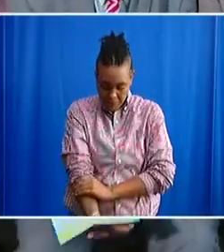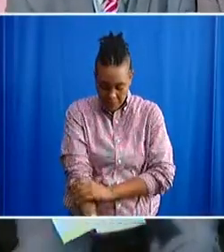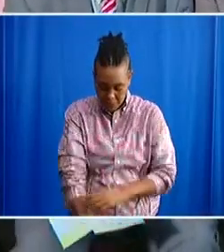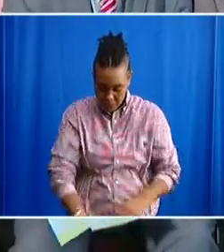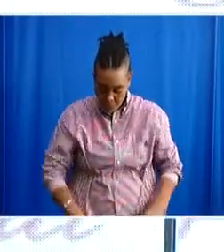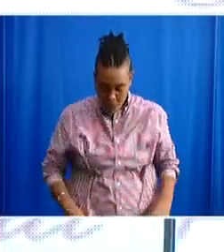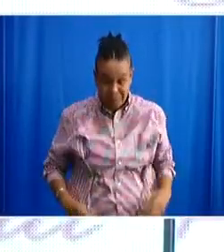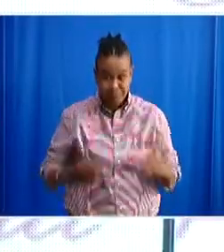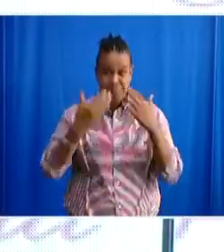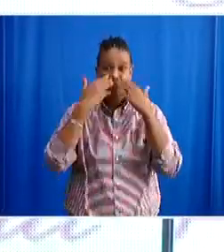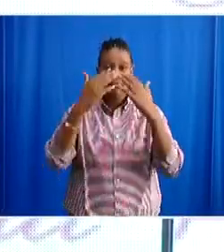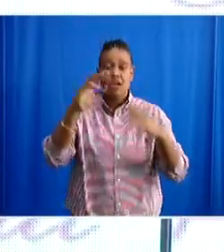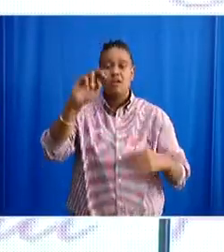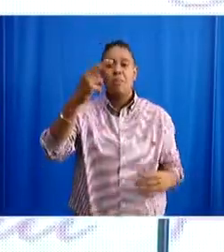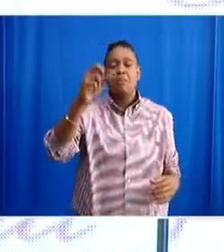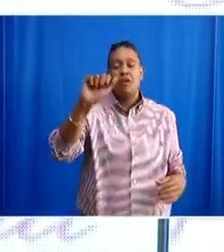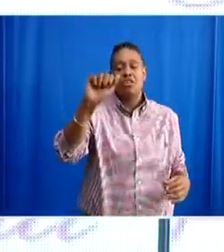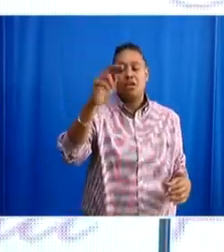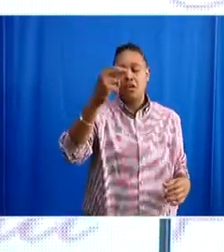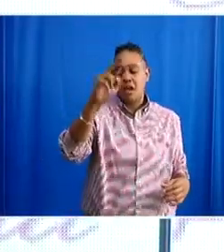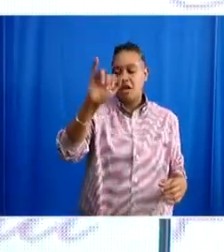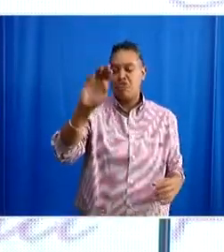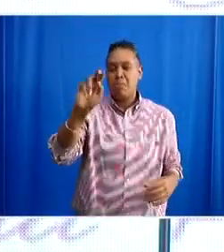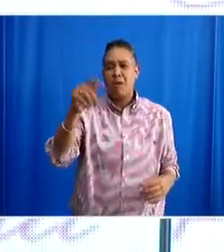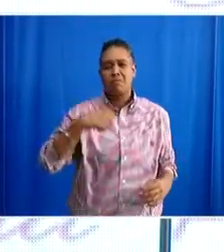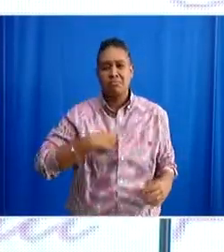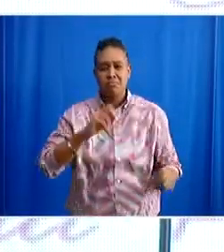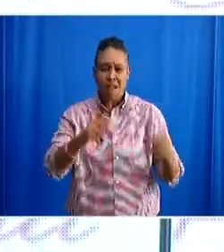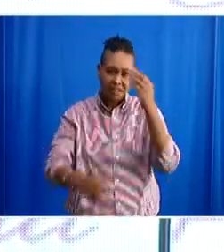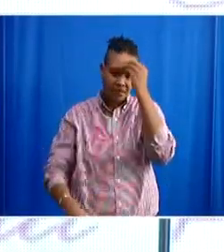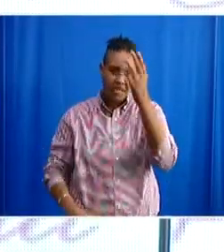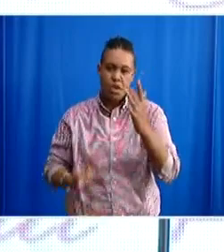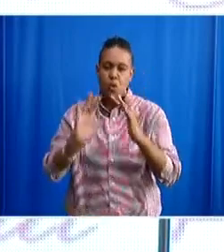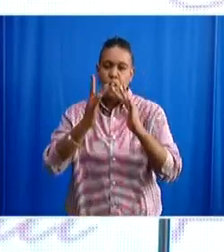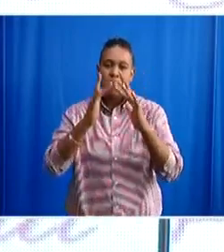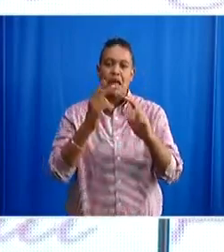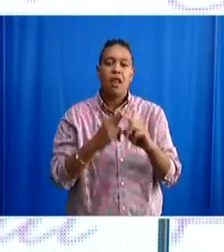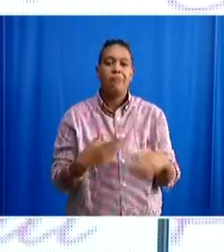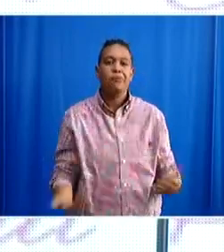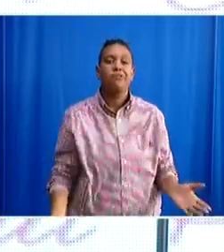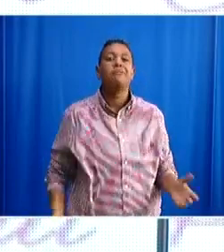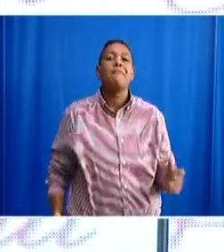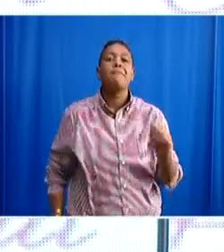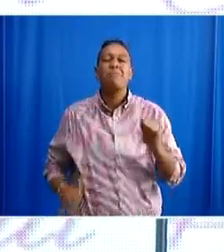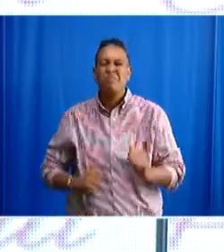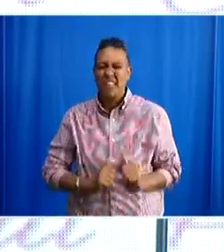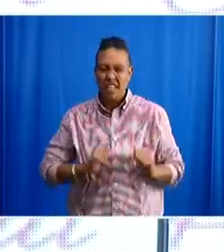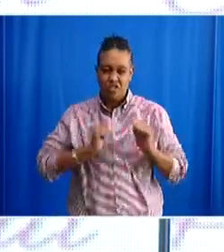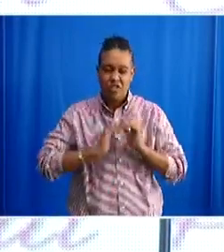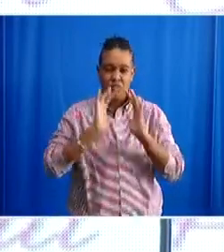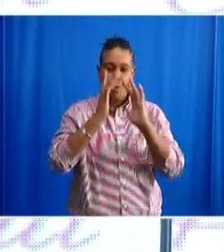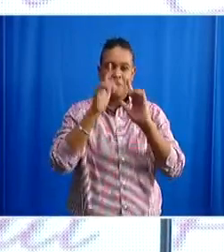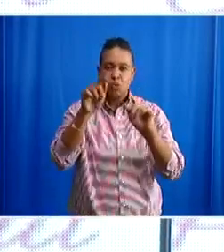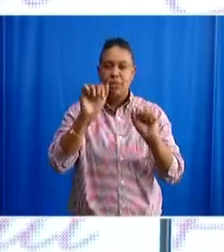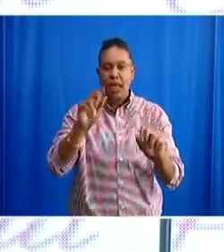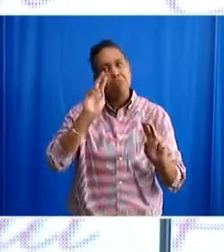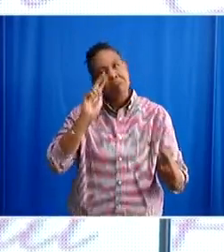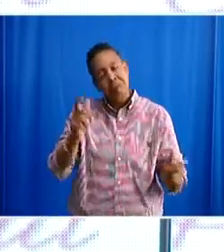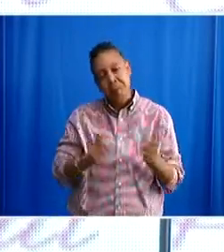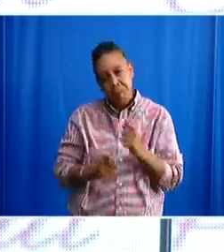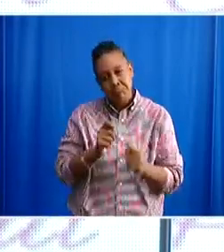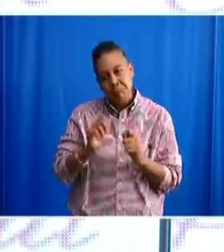Thank you, Mrs. Marsha Henry Martin. I've just come back to tell you the website, the address for the website, so you can log